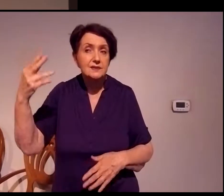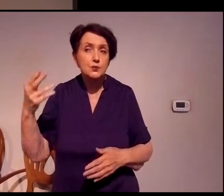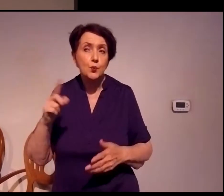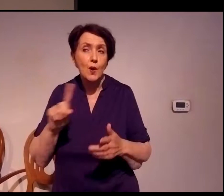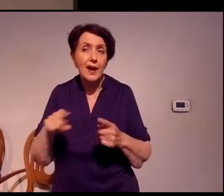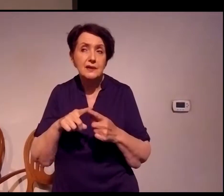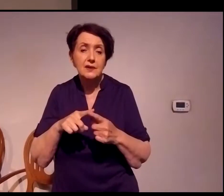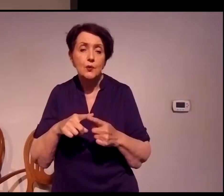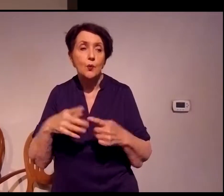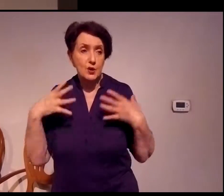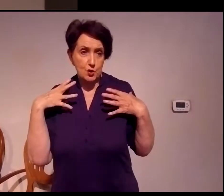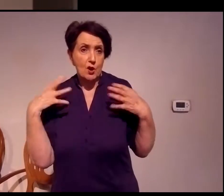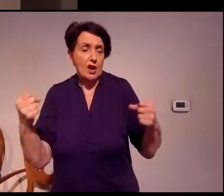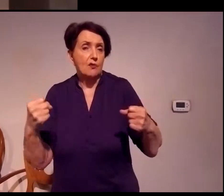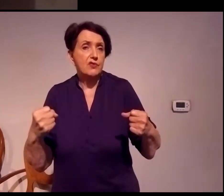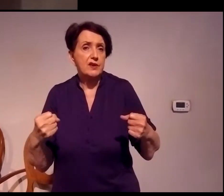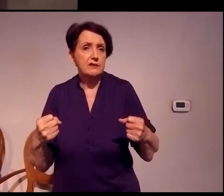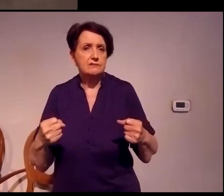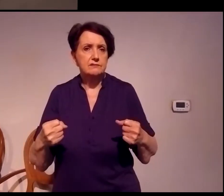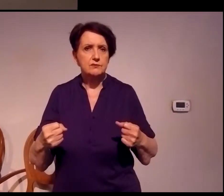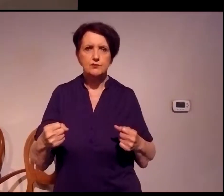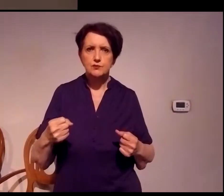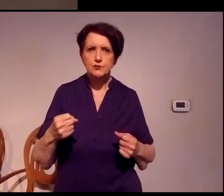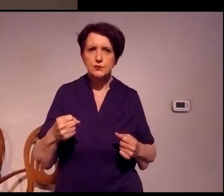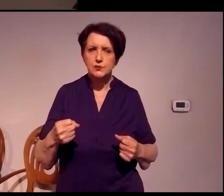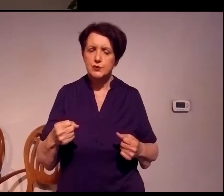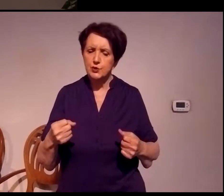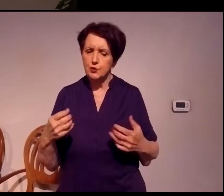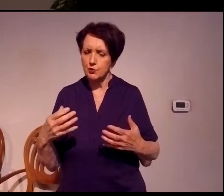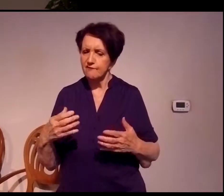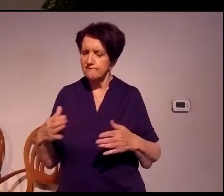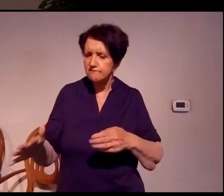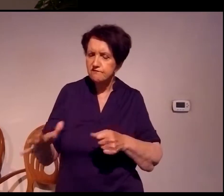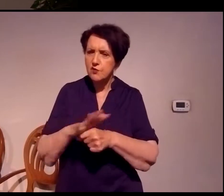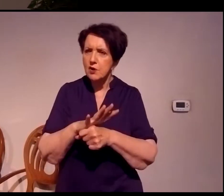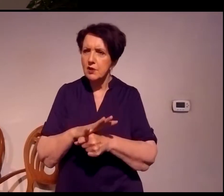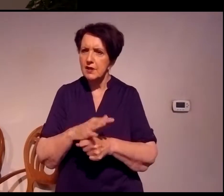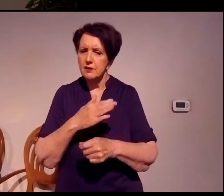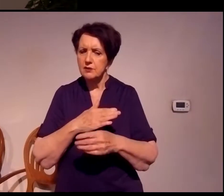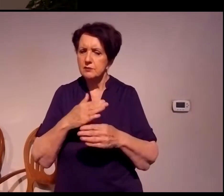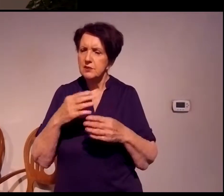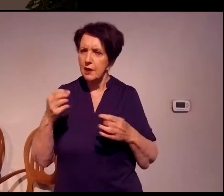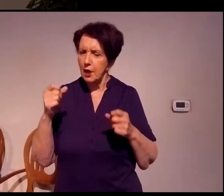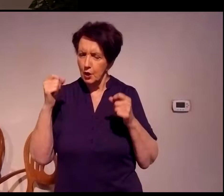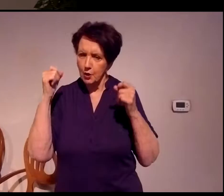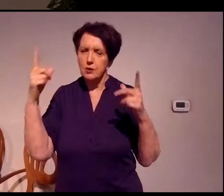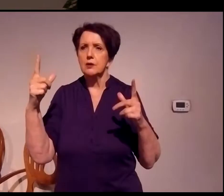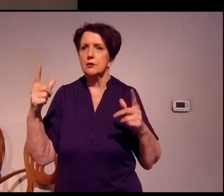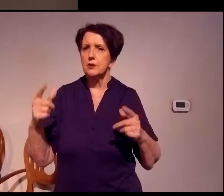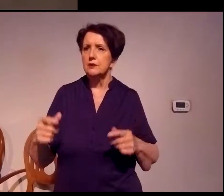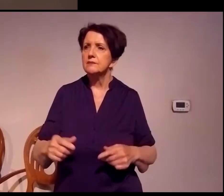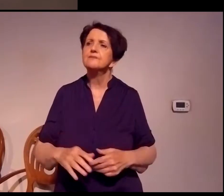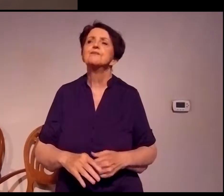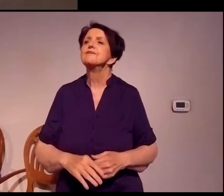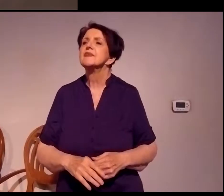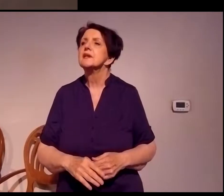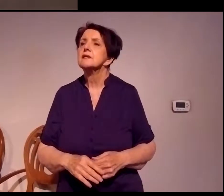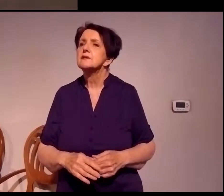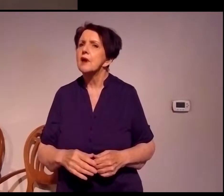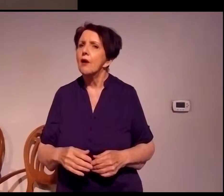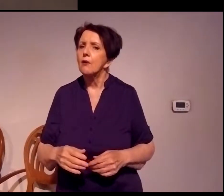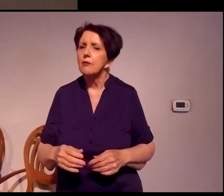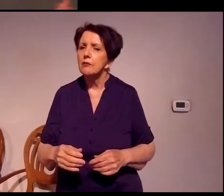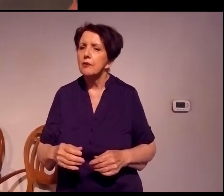healthy, when you are vibrant, when you are vital, when you are awake. And so giving yourself up